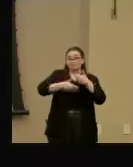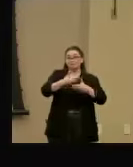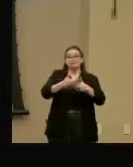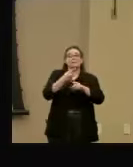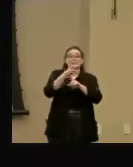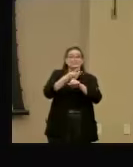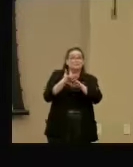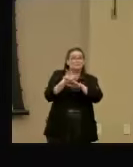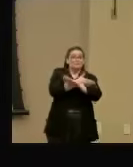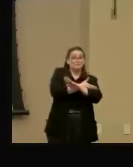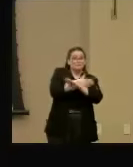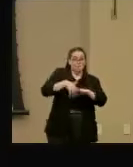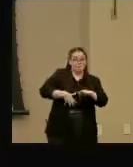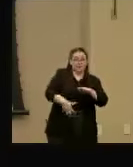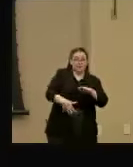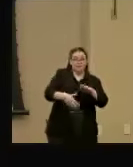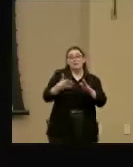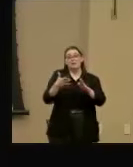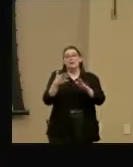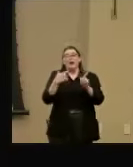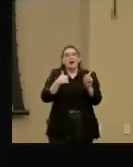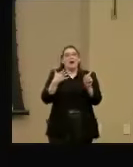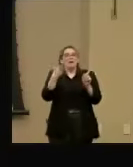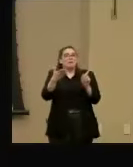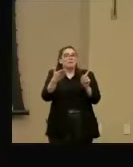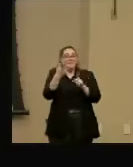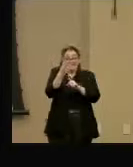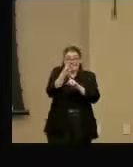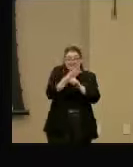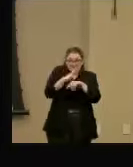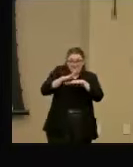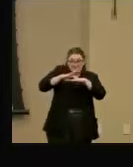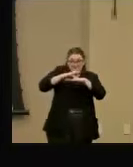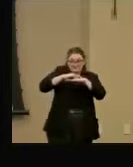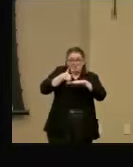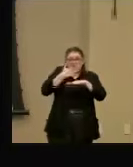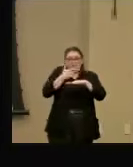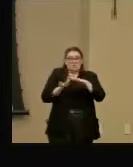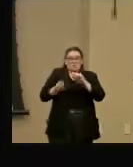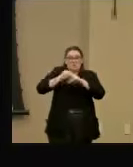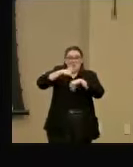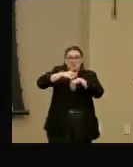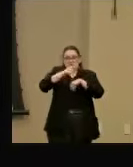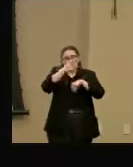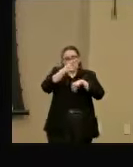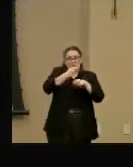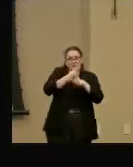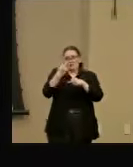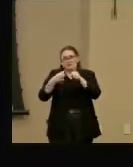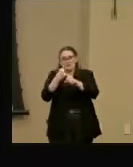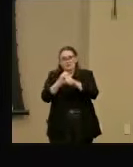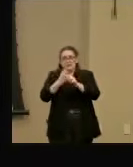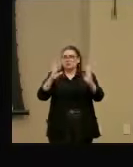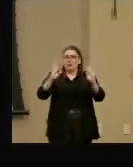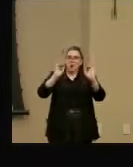prior. Really, the longer the better. I tell my patients 6 months is like the bare minimum. I prefer more like 1 to 2 years. That would be a